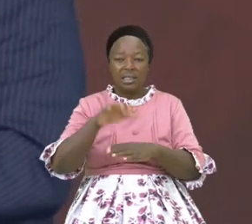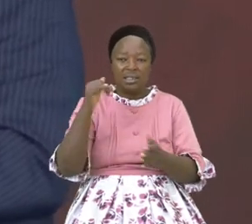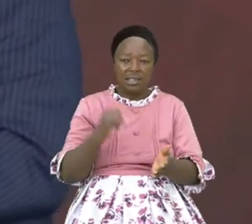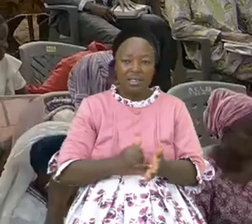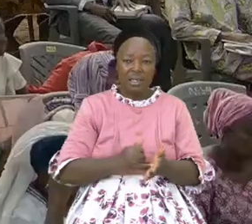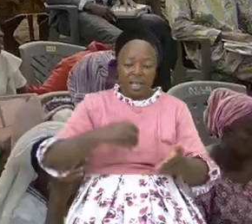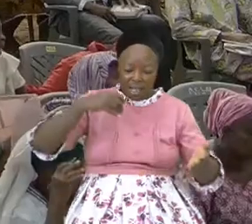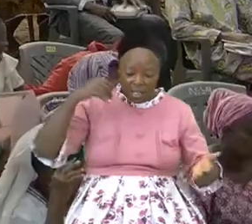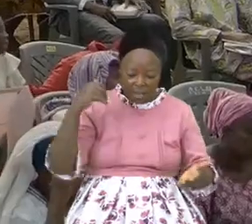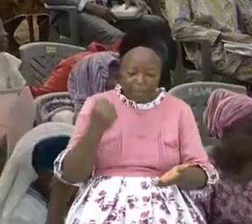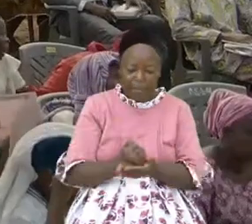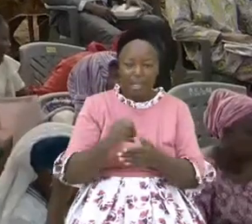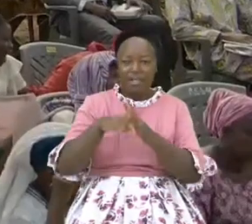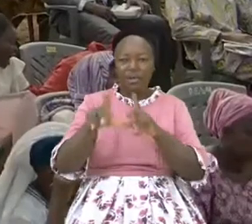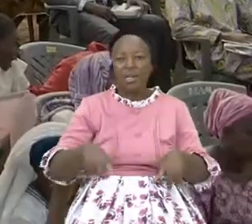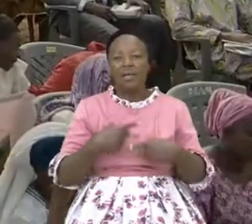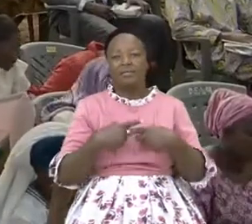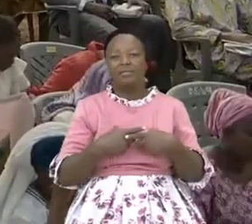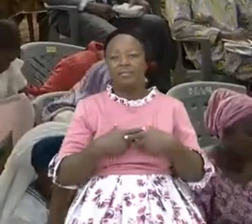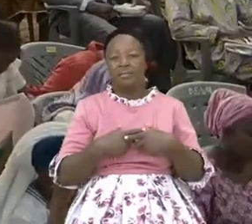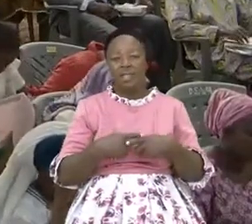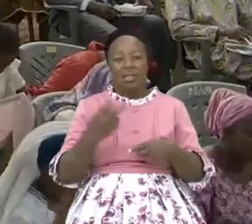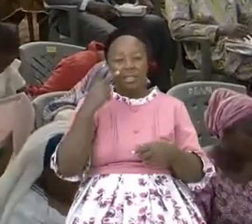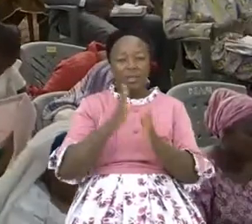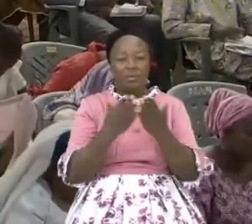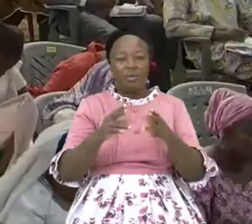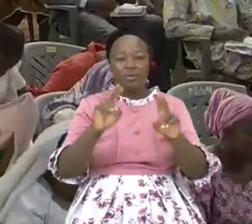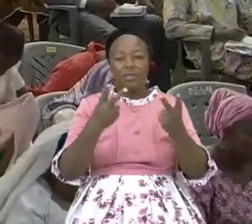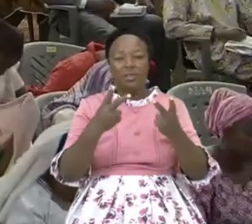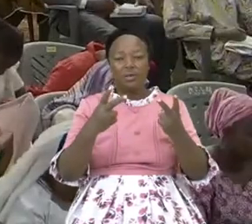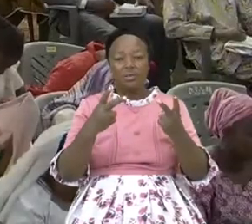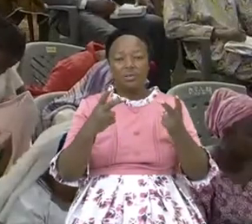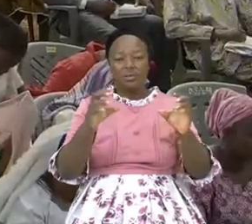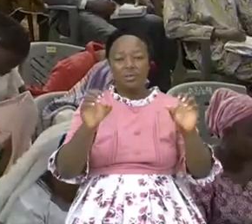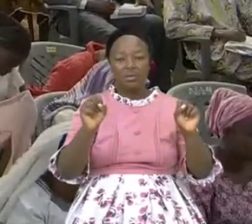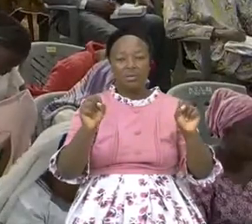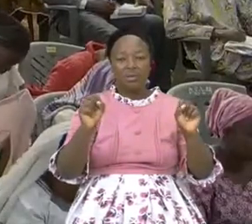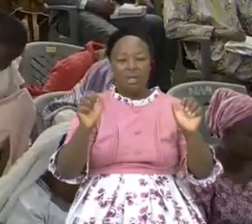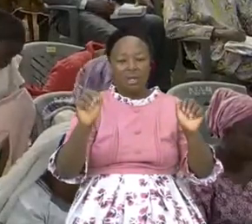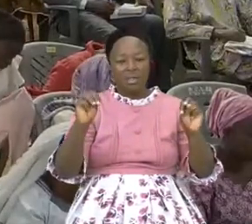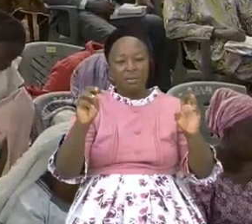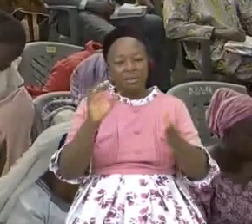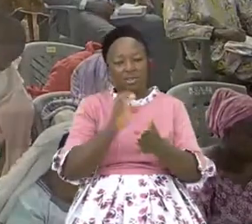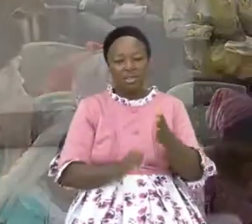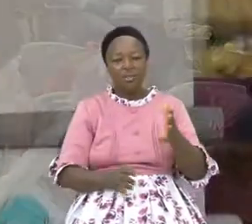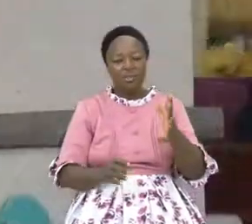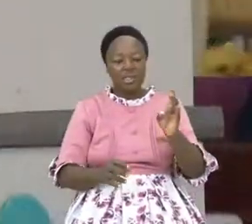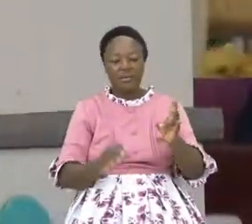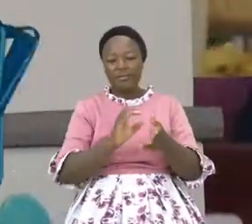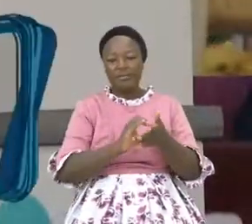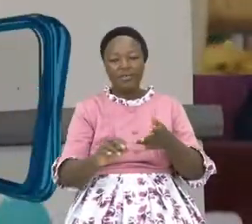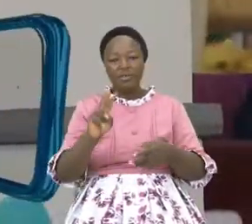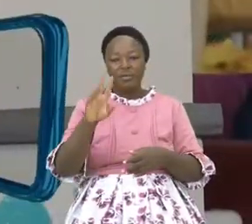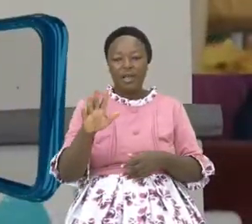Amen. Your life. Yes. Look at 2 Samuel chapter 7. I'm reading from verse 25. 2